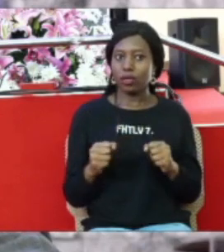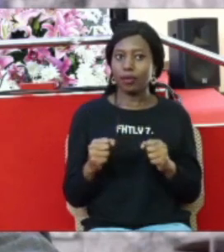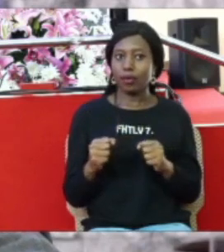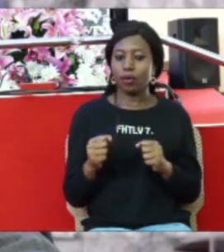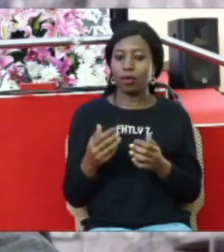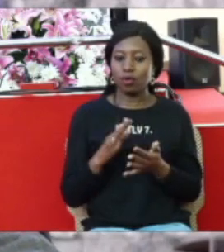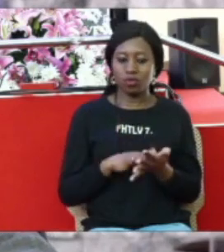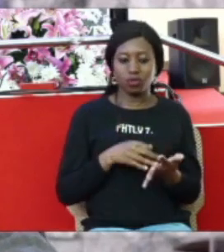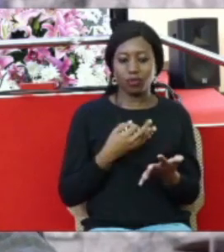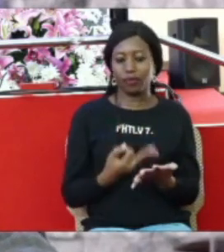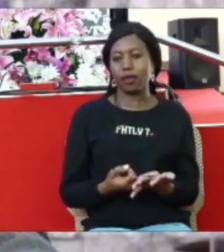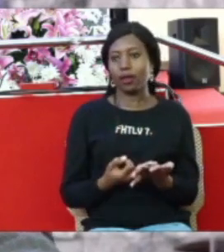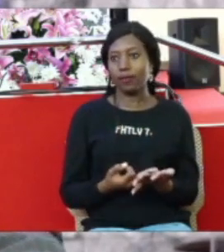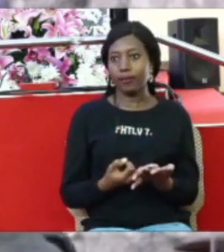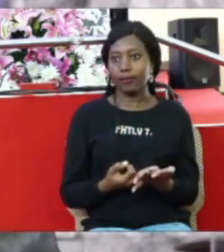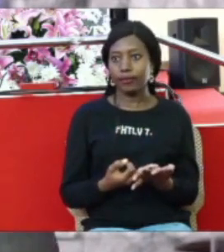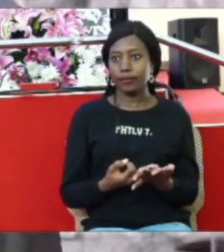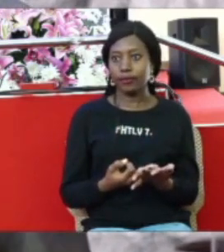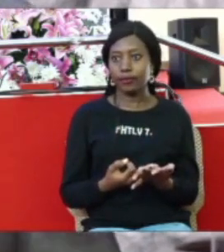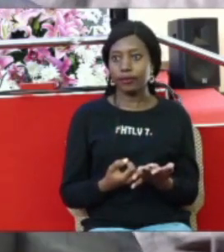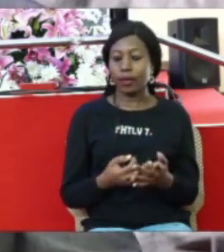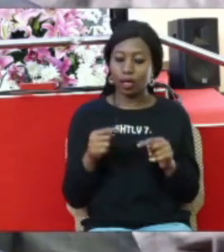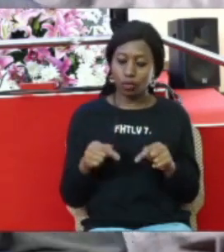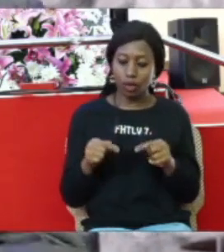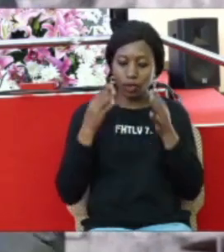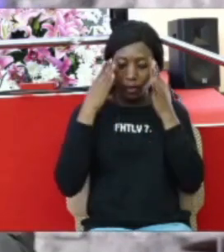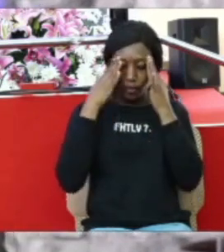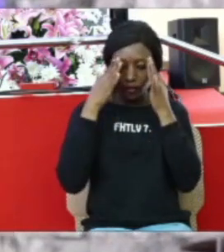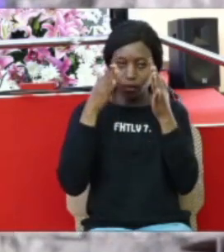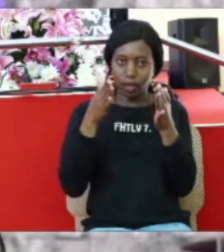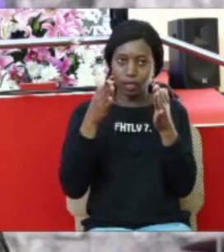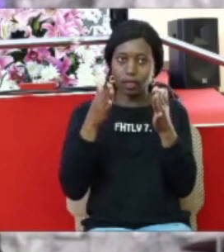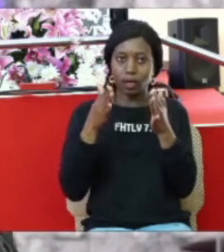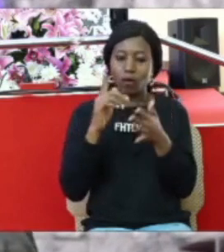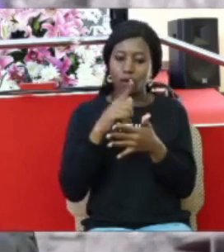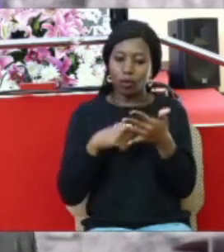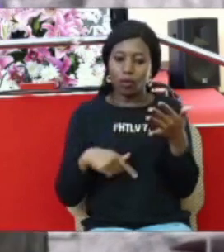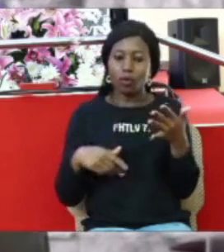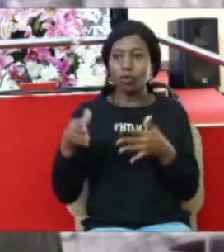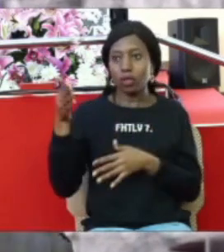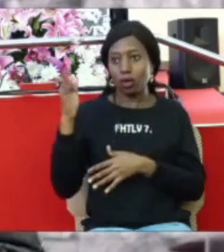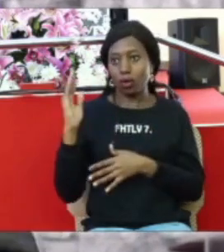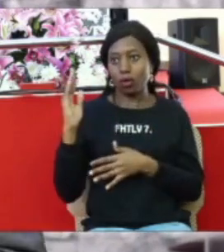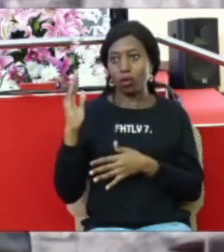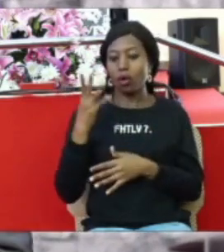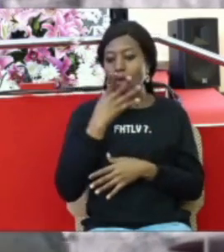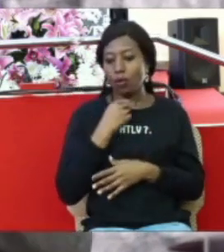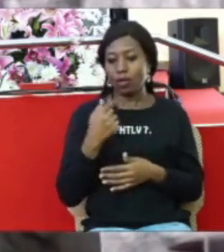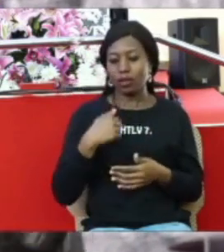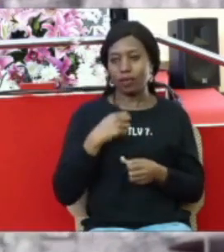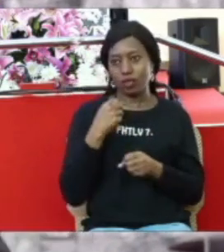as in this journey of faith. And today we are looking at that God wants me to step into